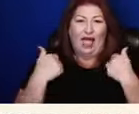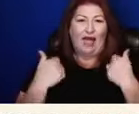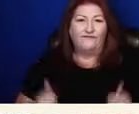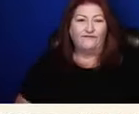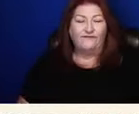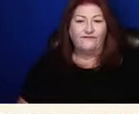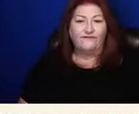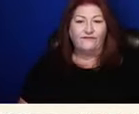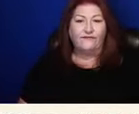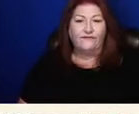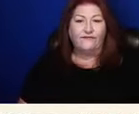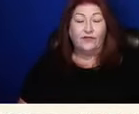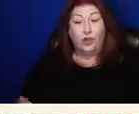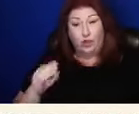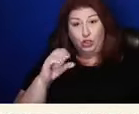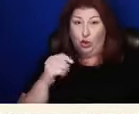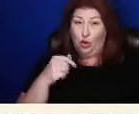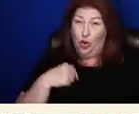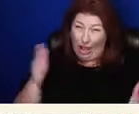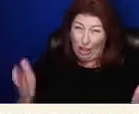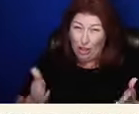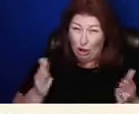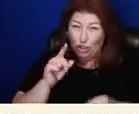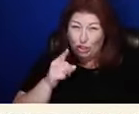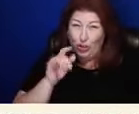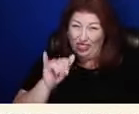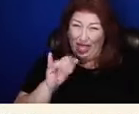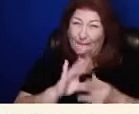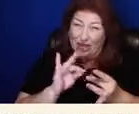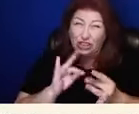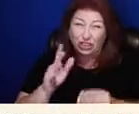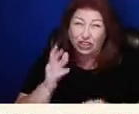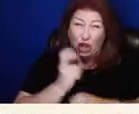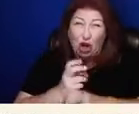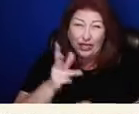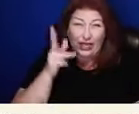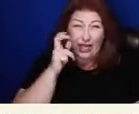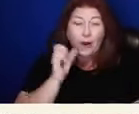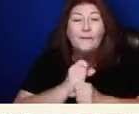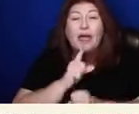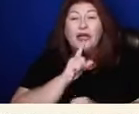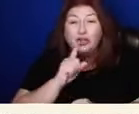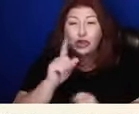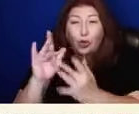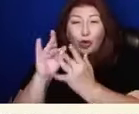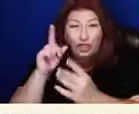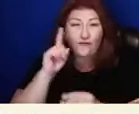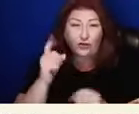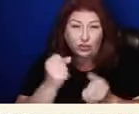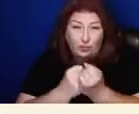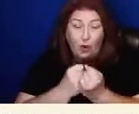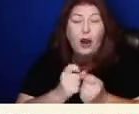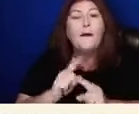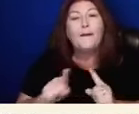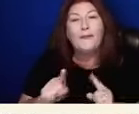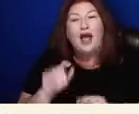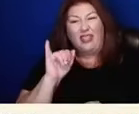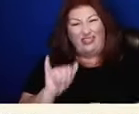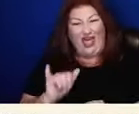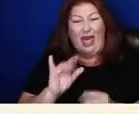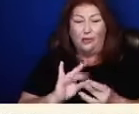And so I encourage you, if that message is really hard to hear, make sure that you're reaching out for support. But that was the